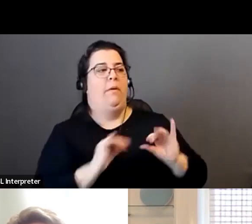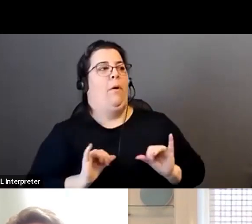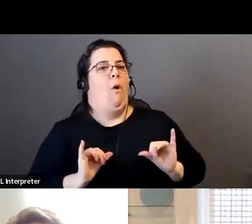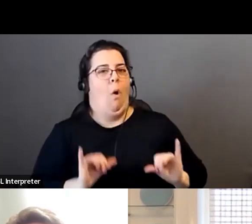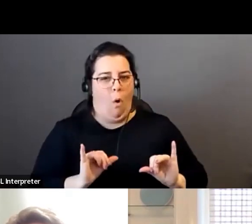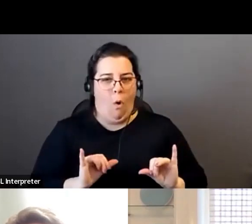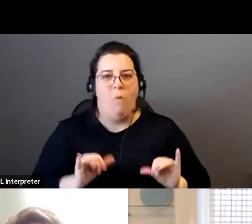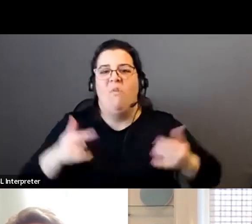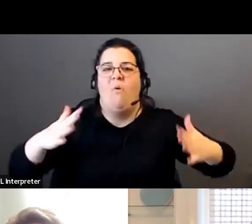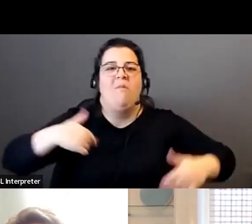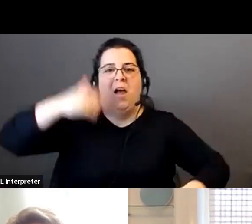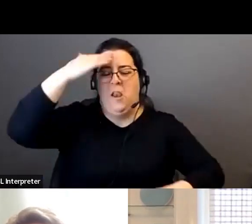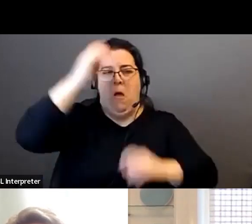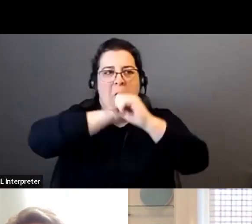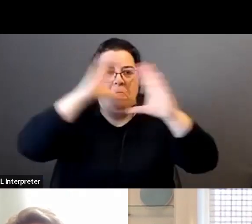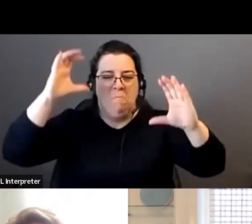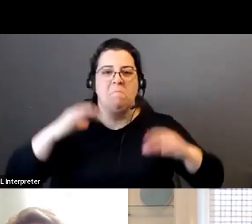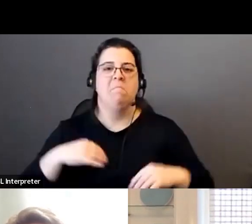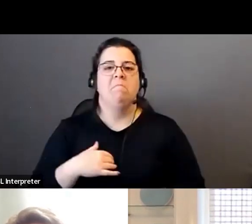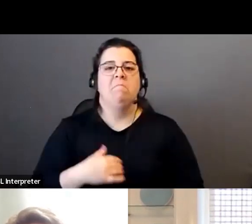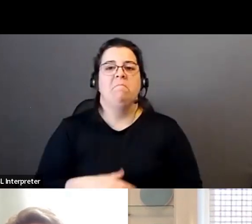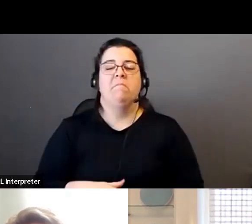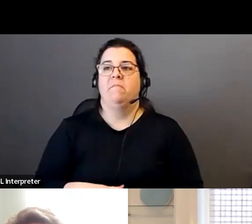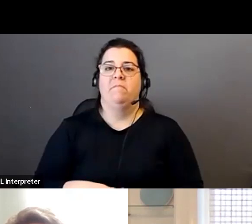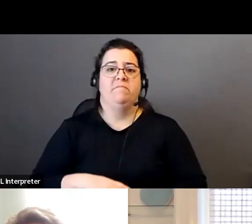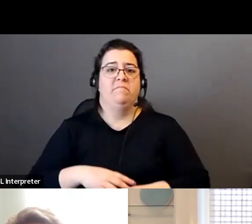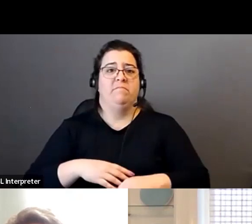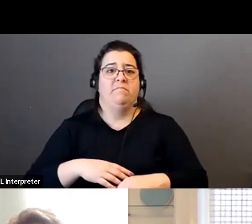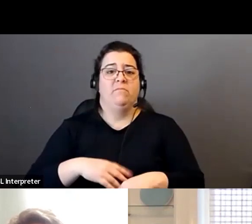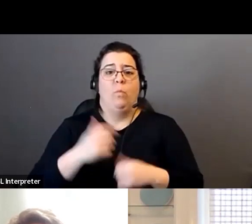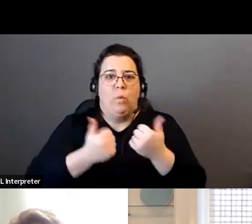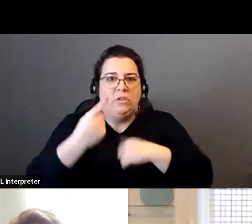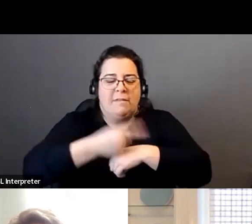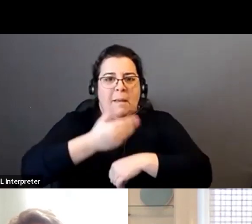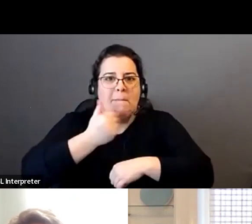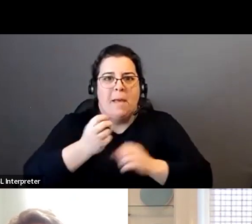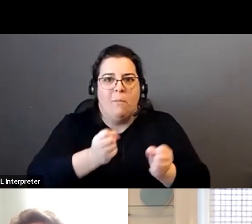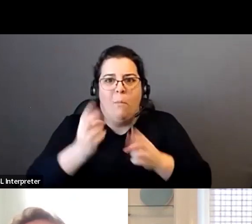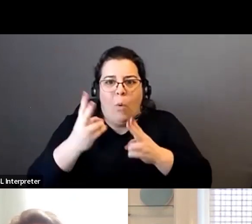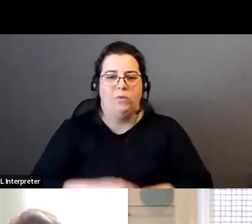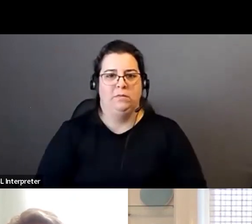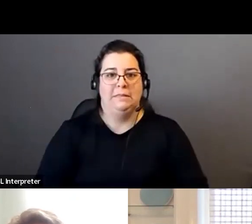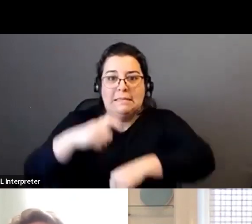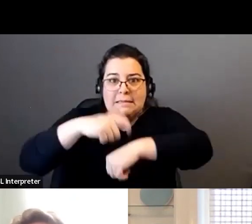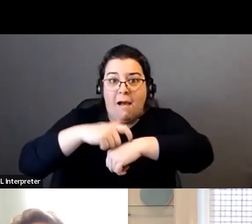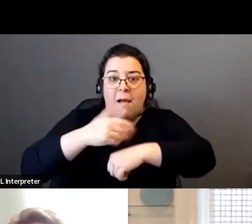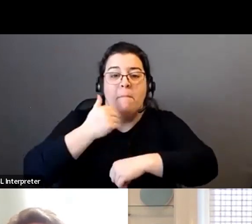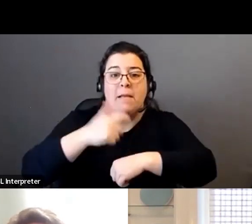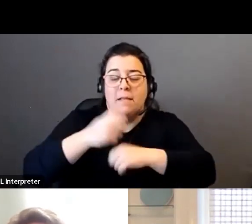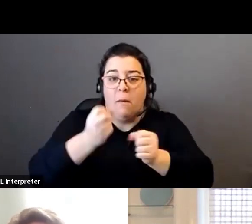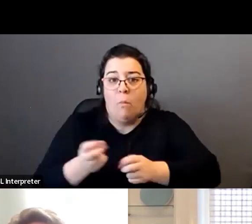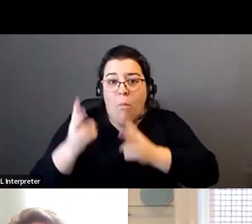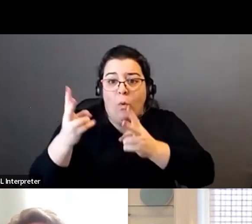best time to post my video podcast on YouTube, when my subscribers are most likely to be on. Now, hey, I'm just a small